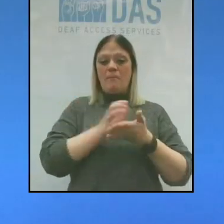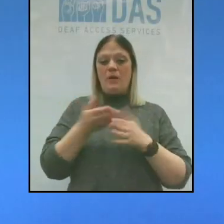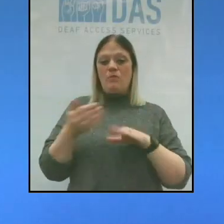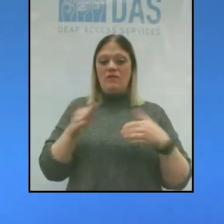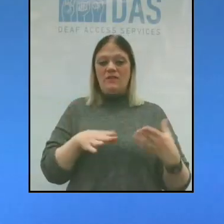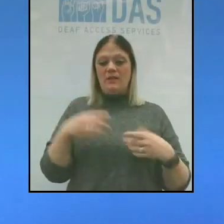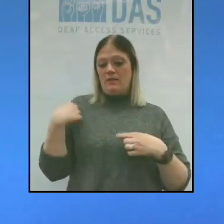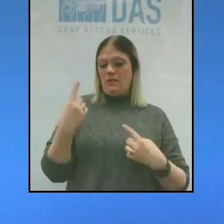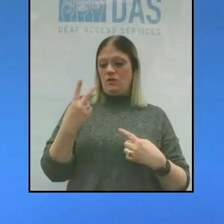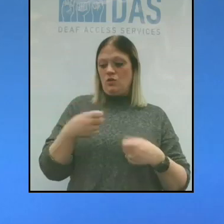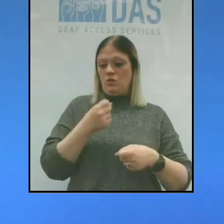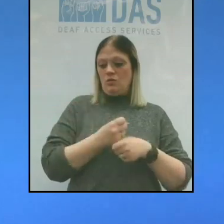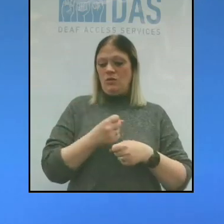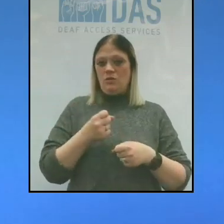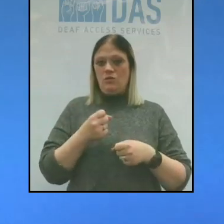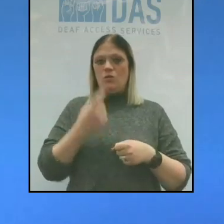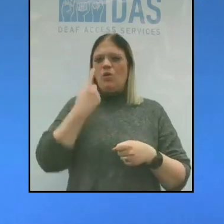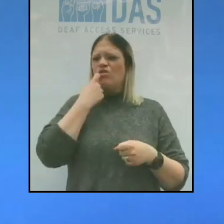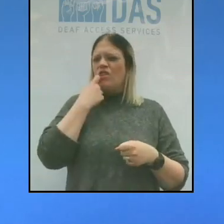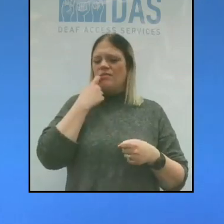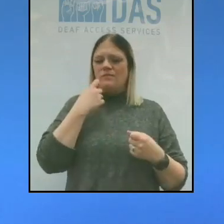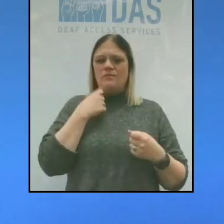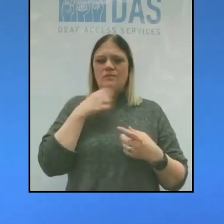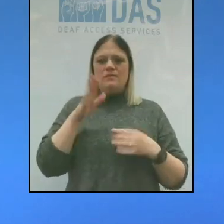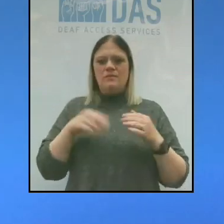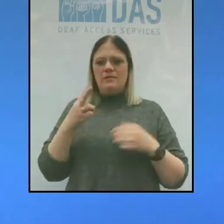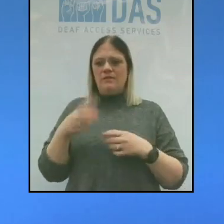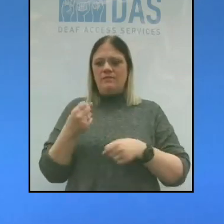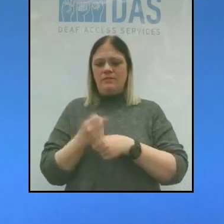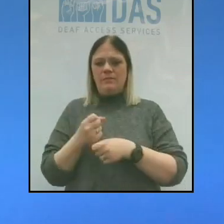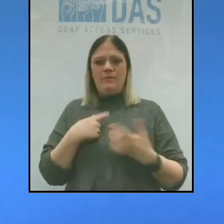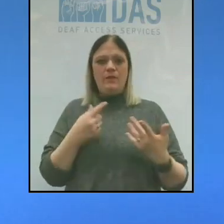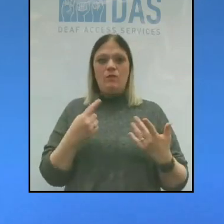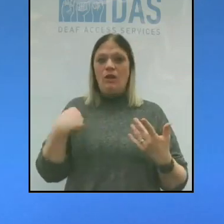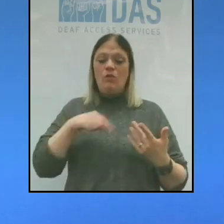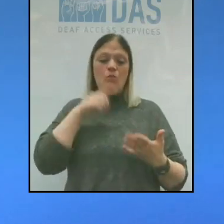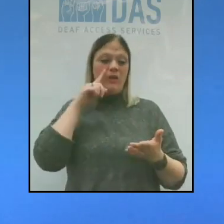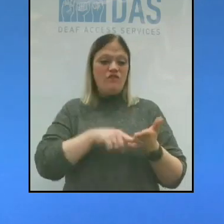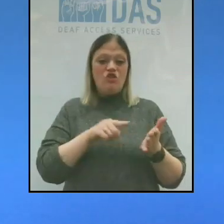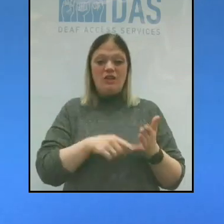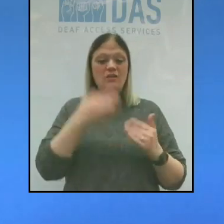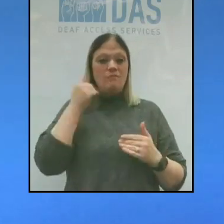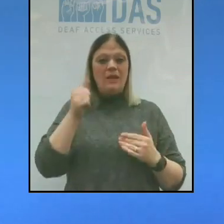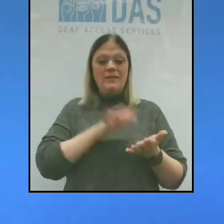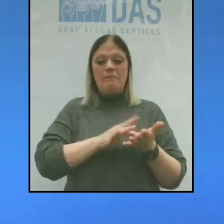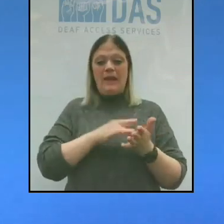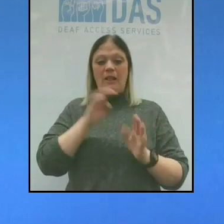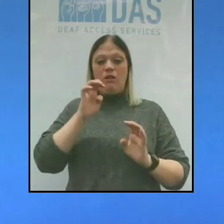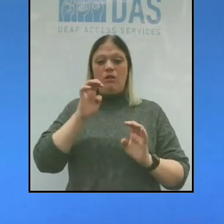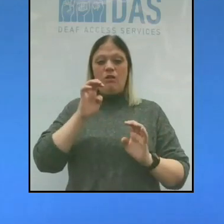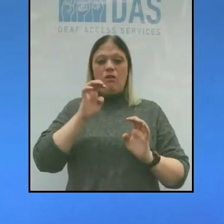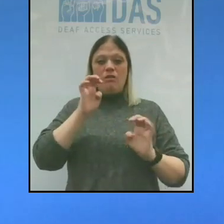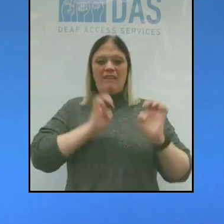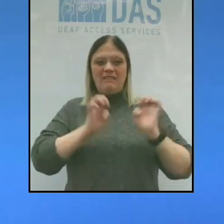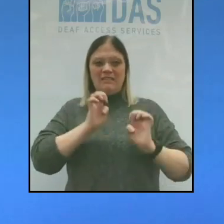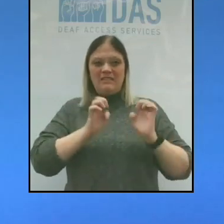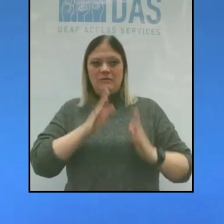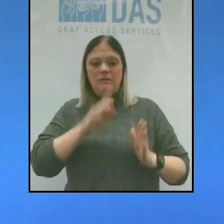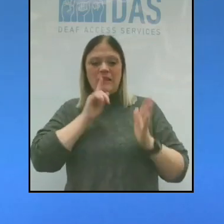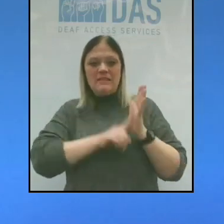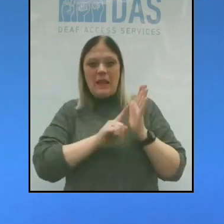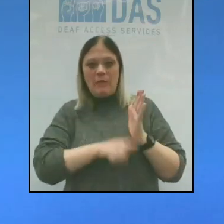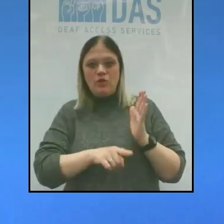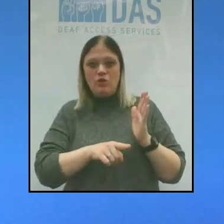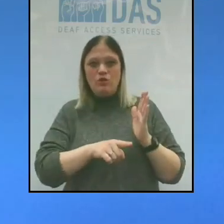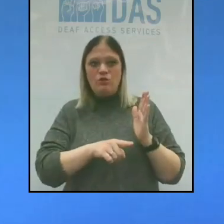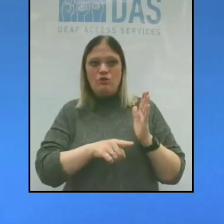have seen in recent years? We have looked at that as best as we can. Our medical examiner's office does not get all death data. It